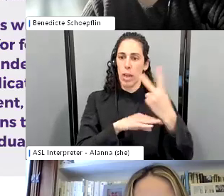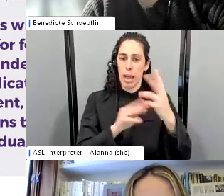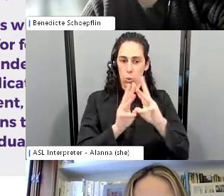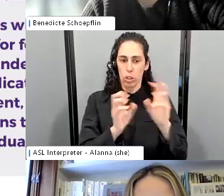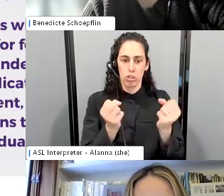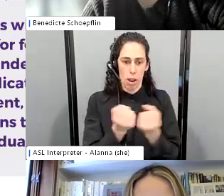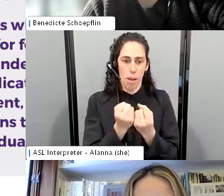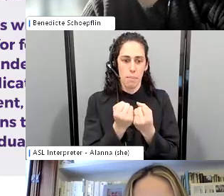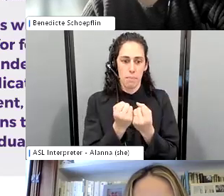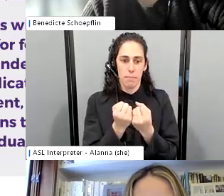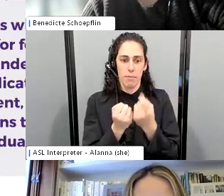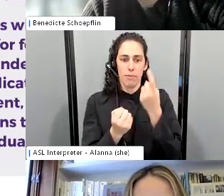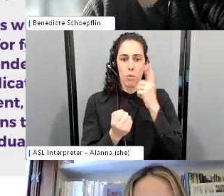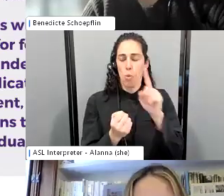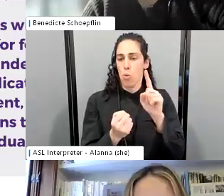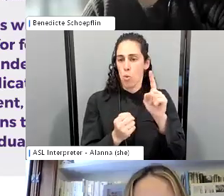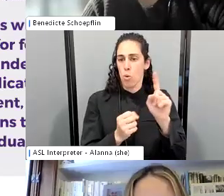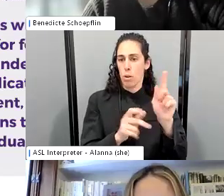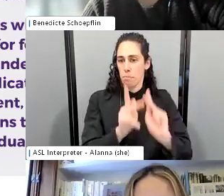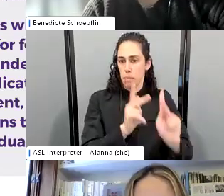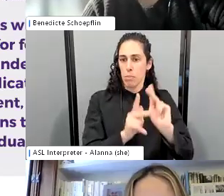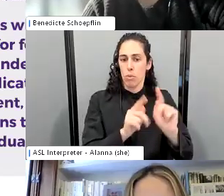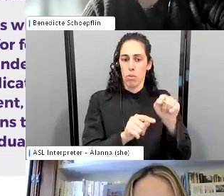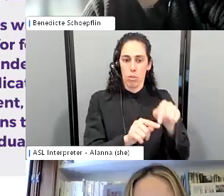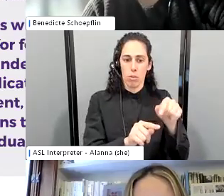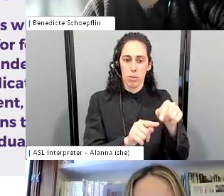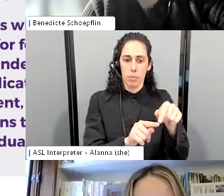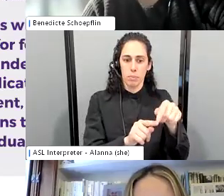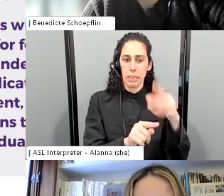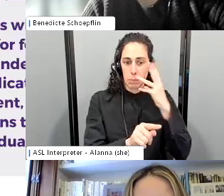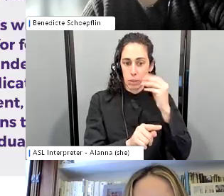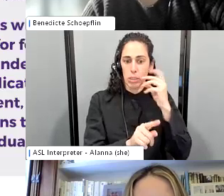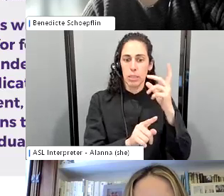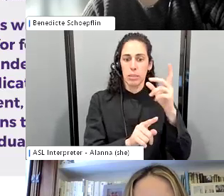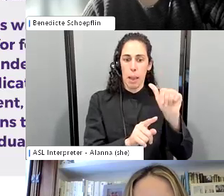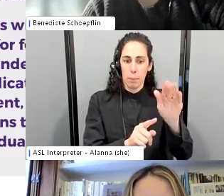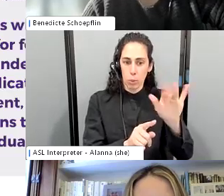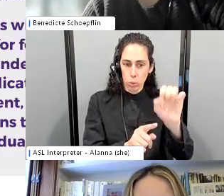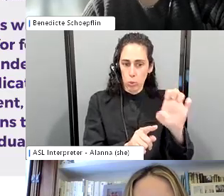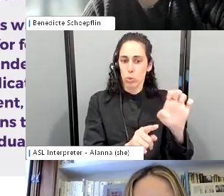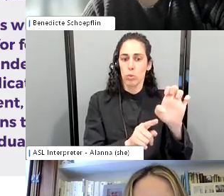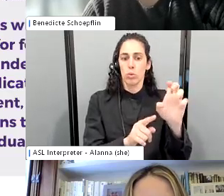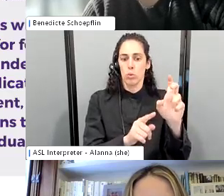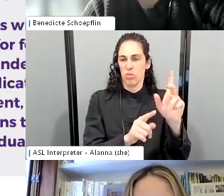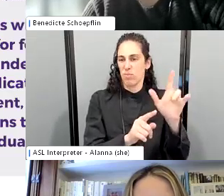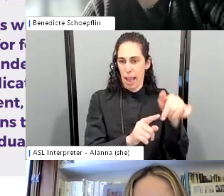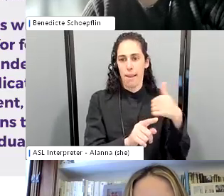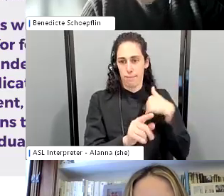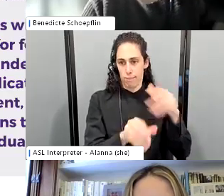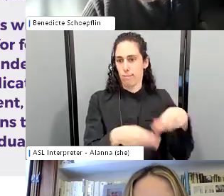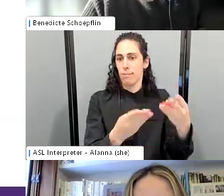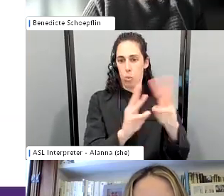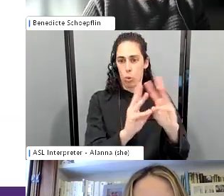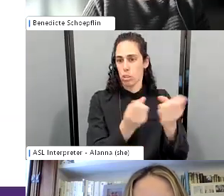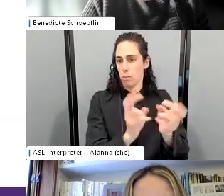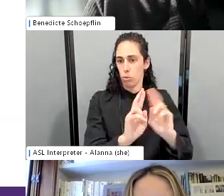a 3 hours kind of session for people to engage in. So if you're interested, just check out our website and you'll find the